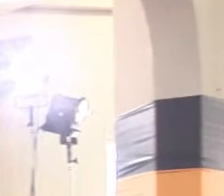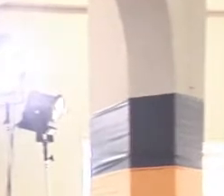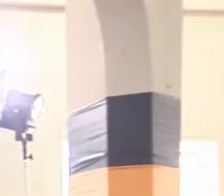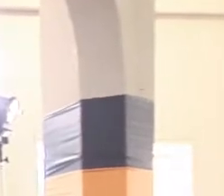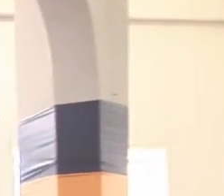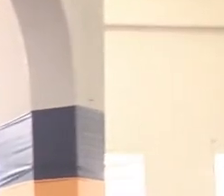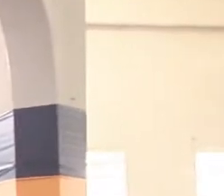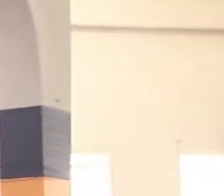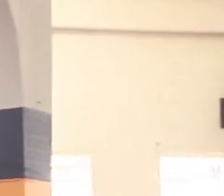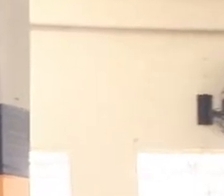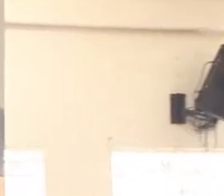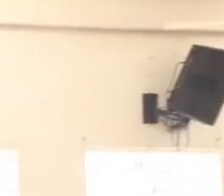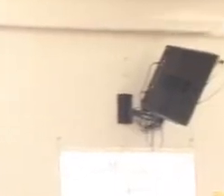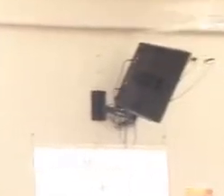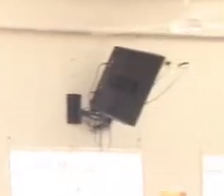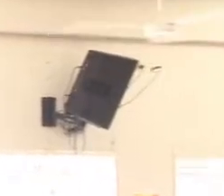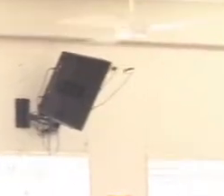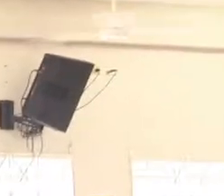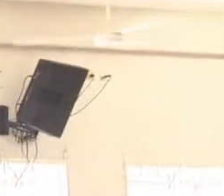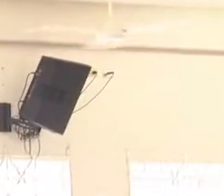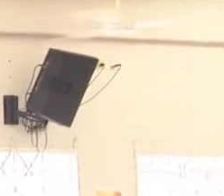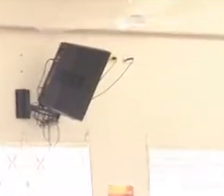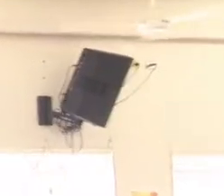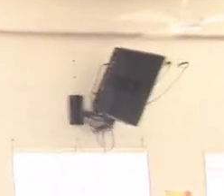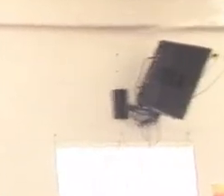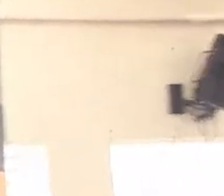cry and proves